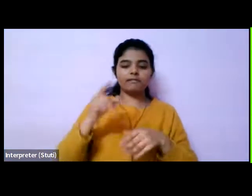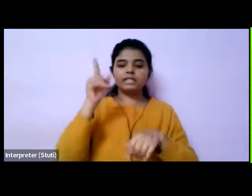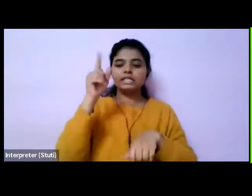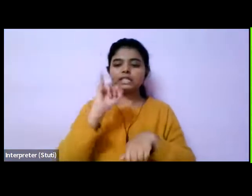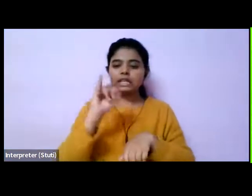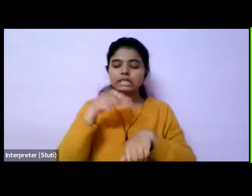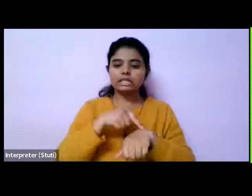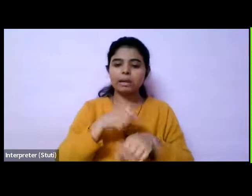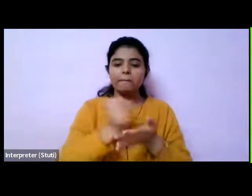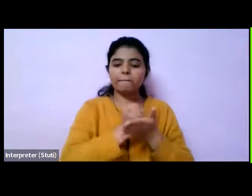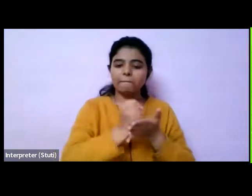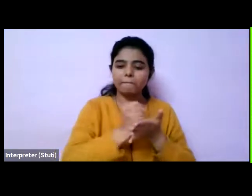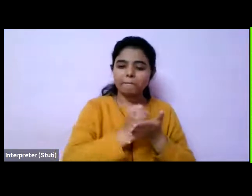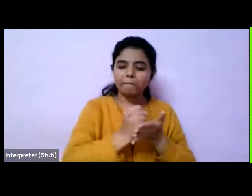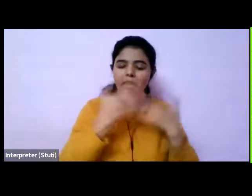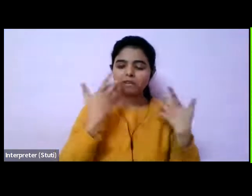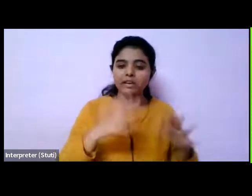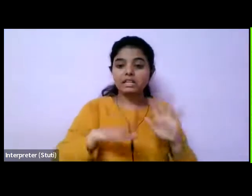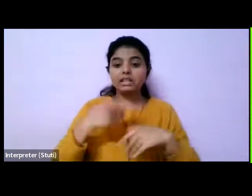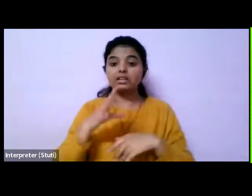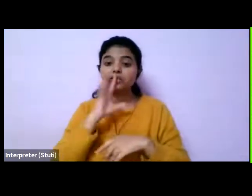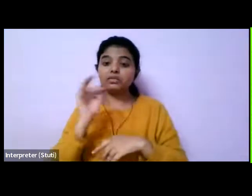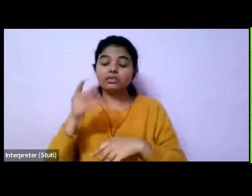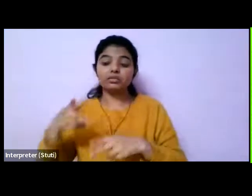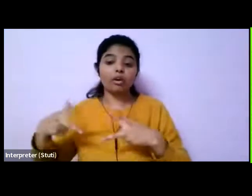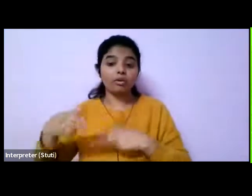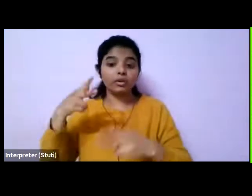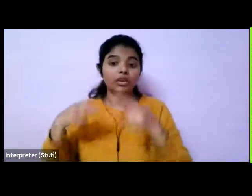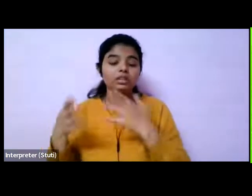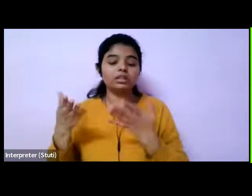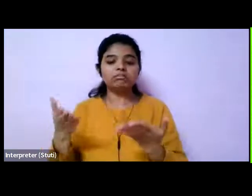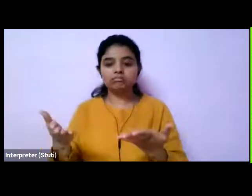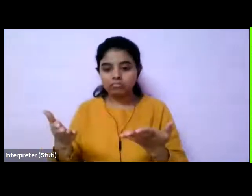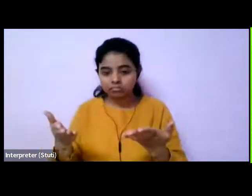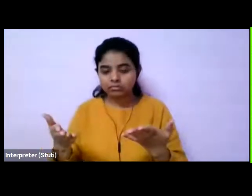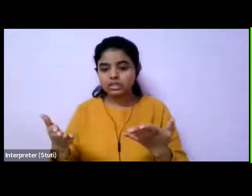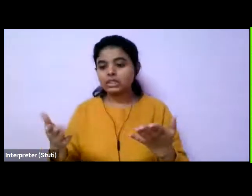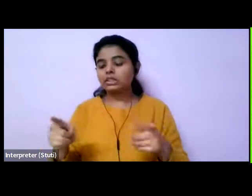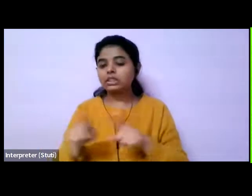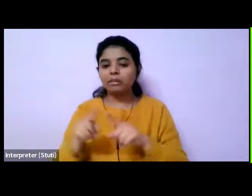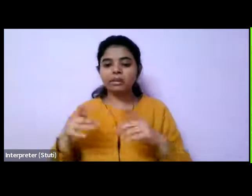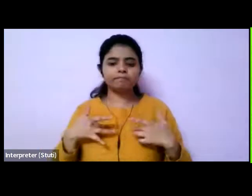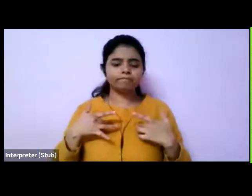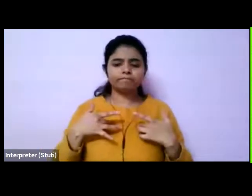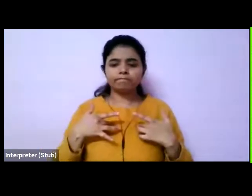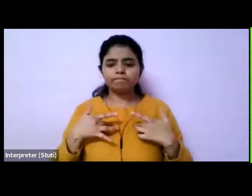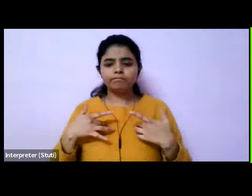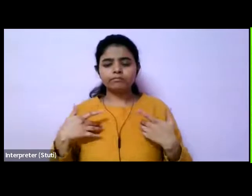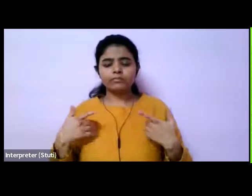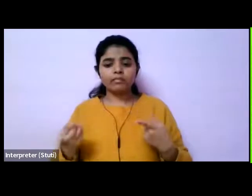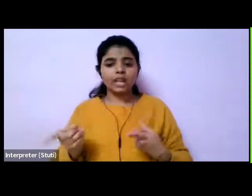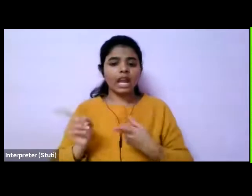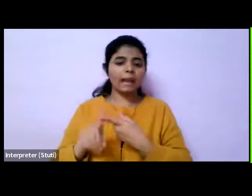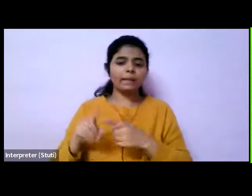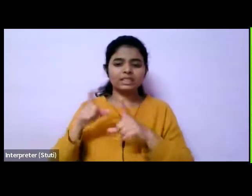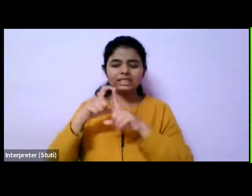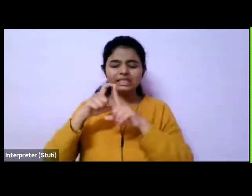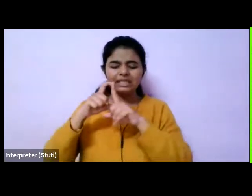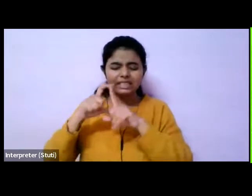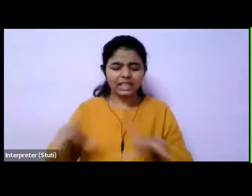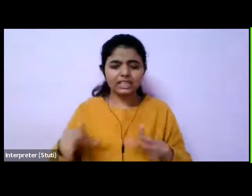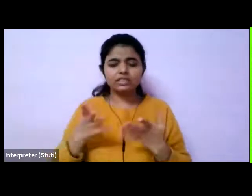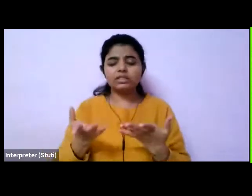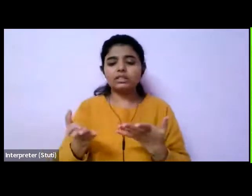make capital of my trauma, I quote, my anguish and make it my tragedy, to masticate them in